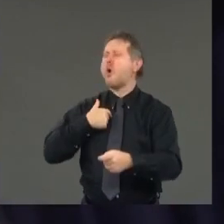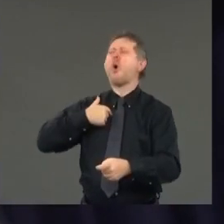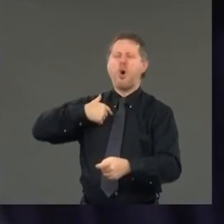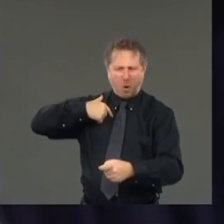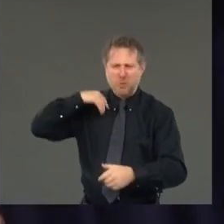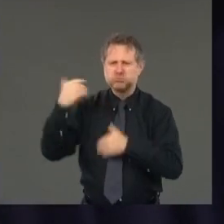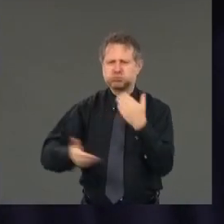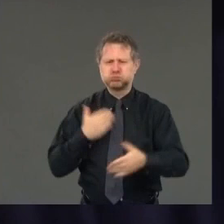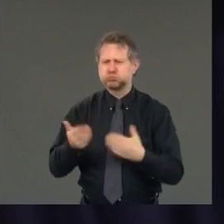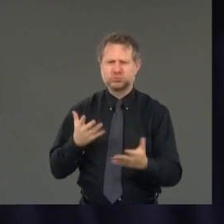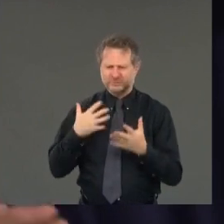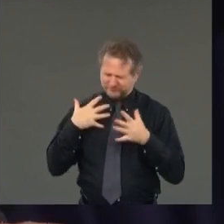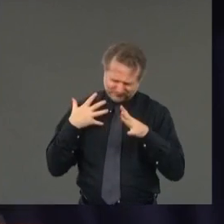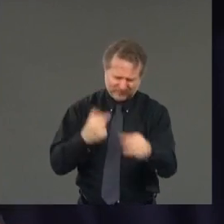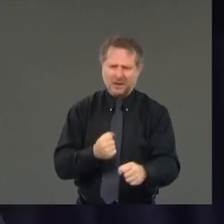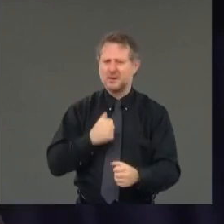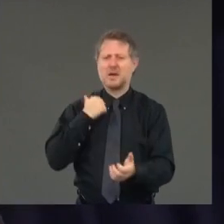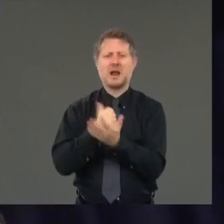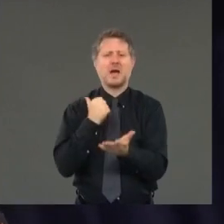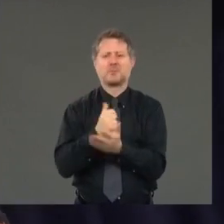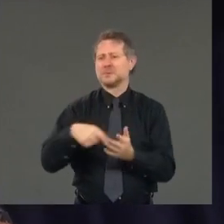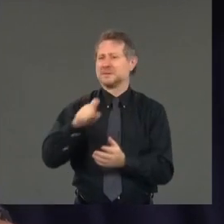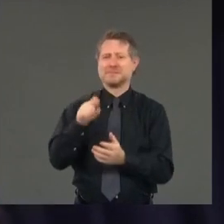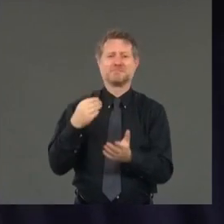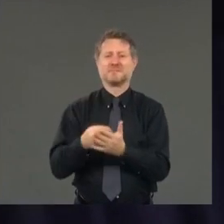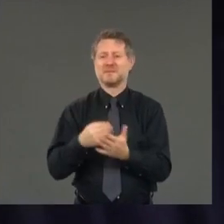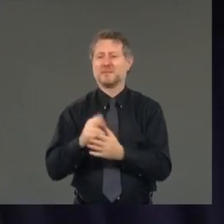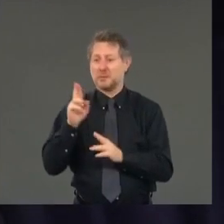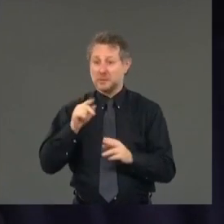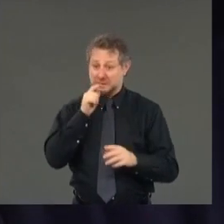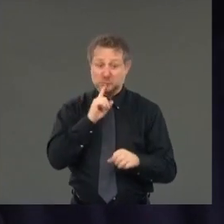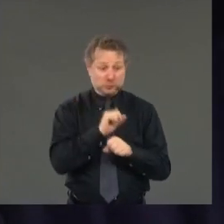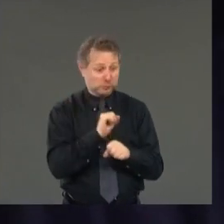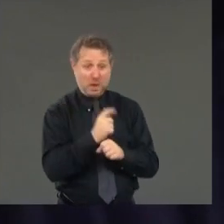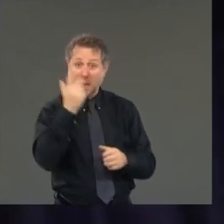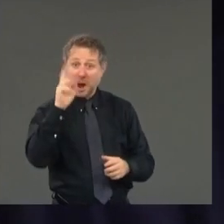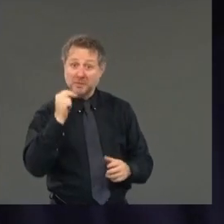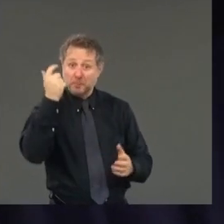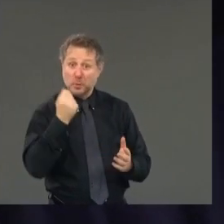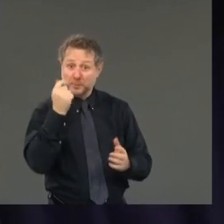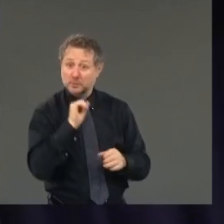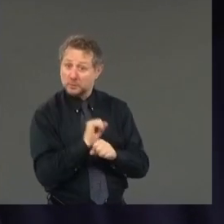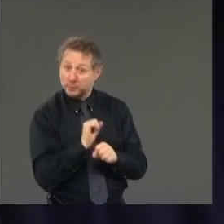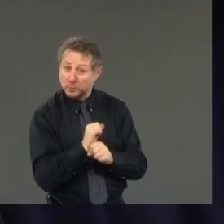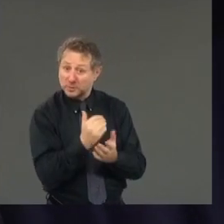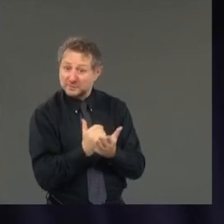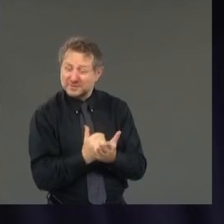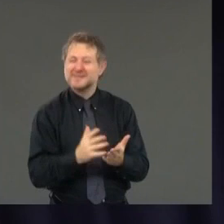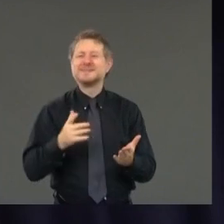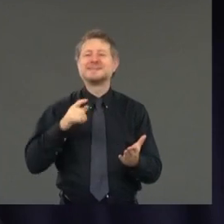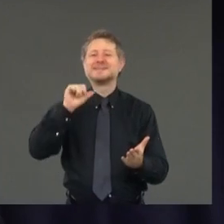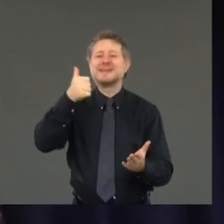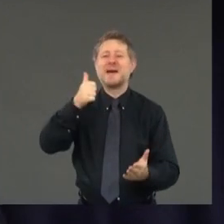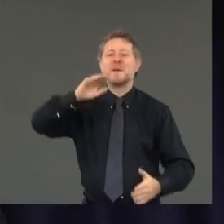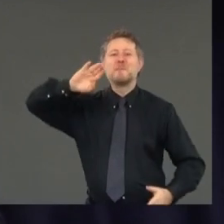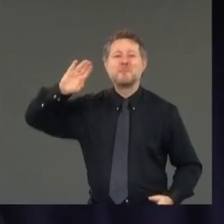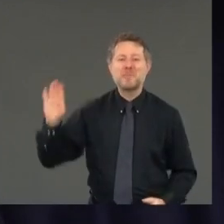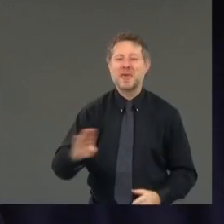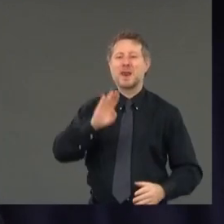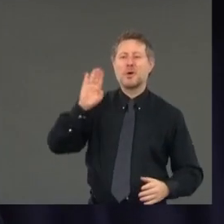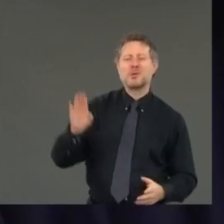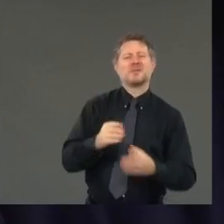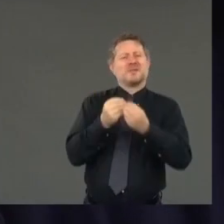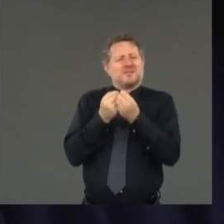deliver for all of those who filed unemployment claims. Right? We've gotten $10 billion out the door. We now have over